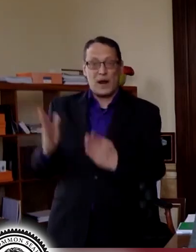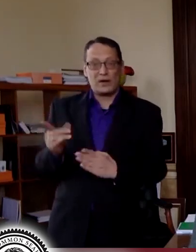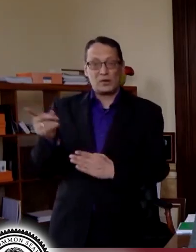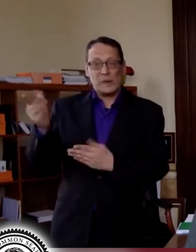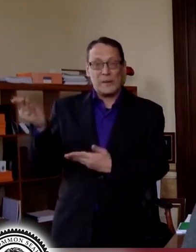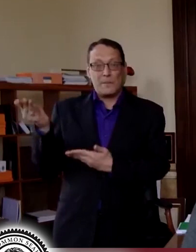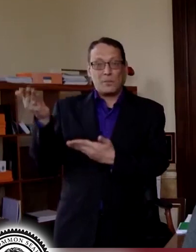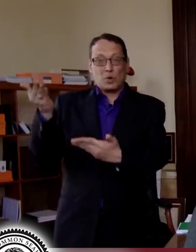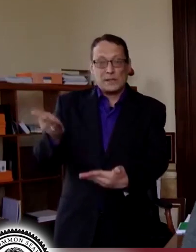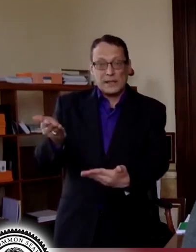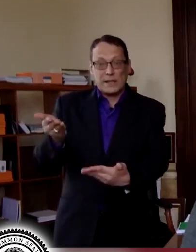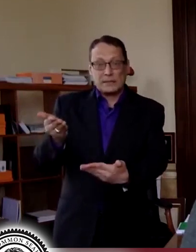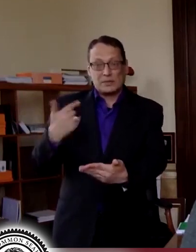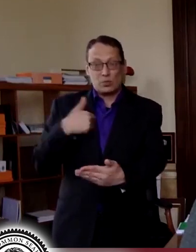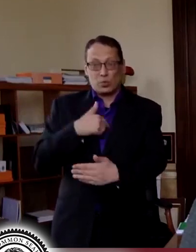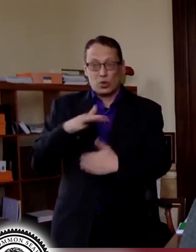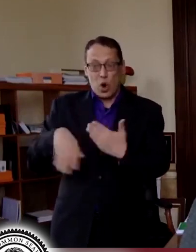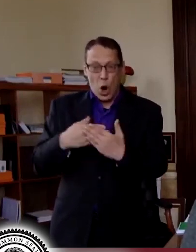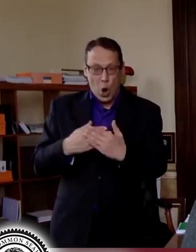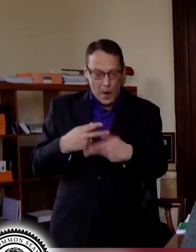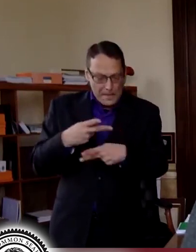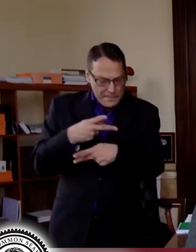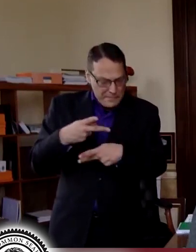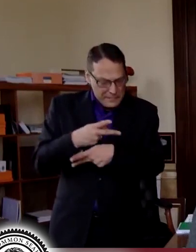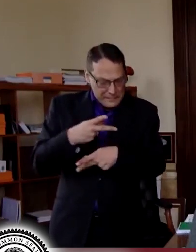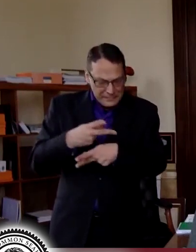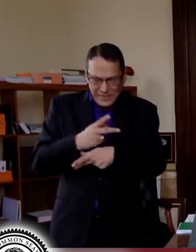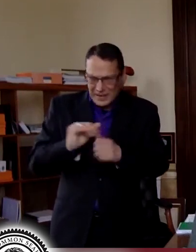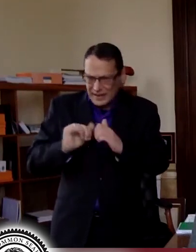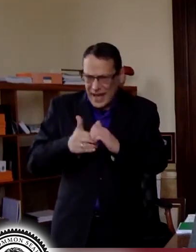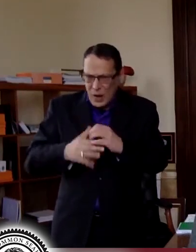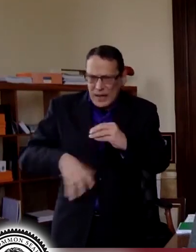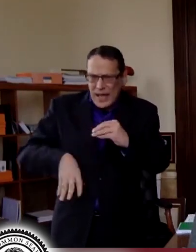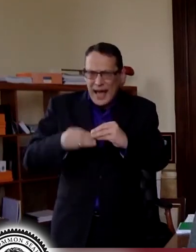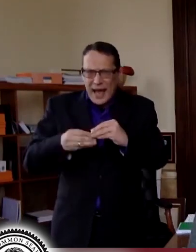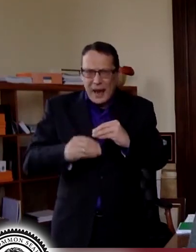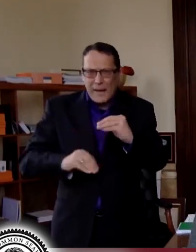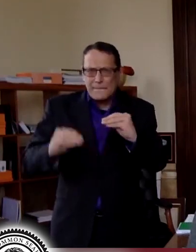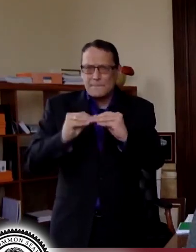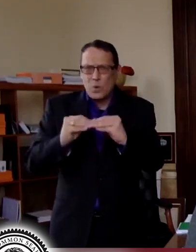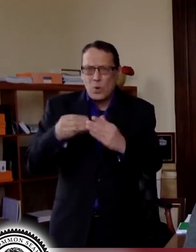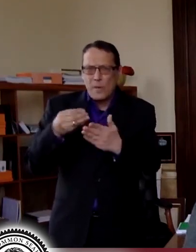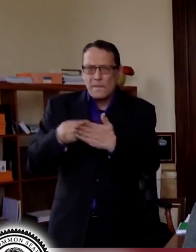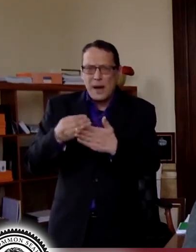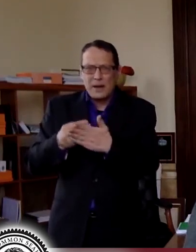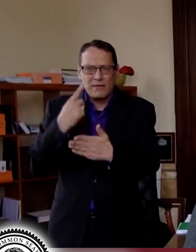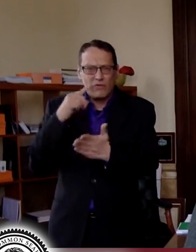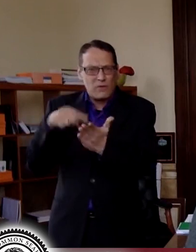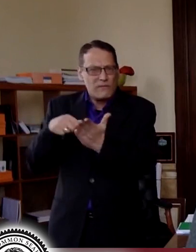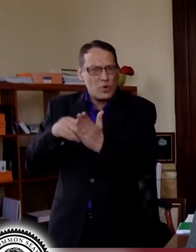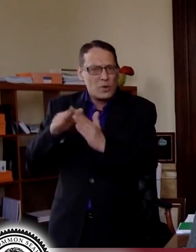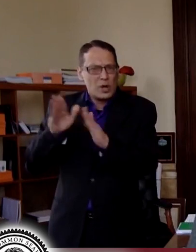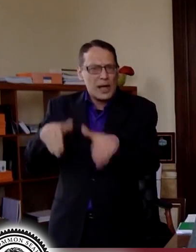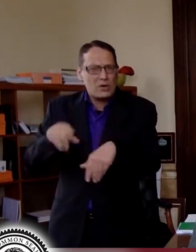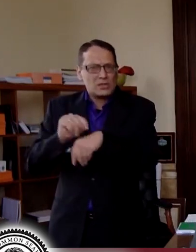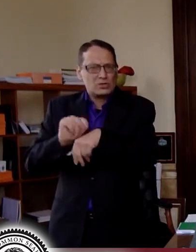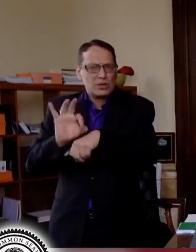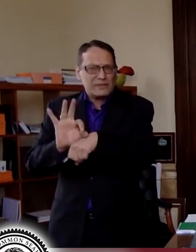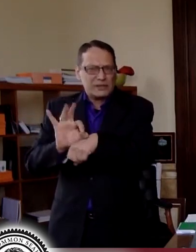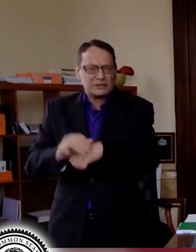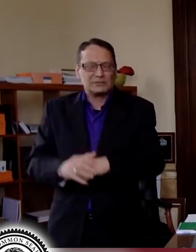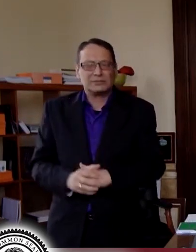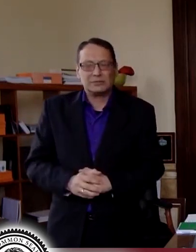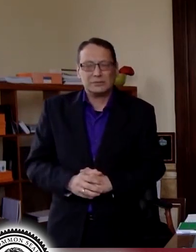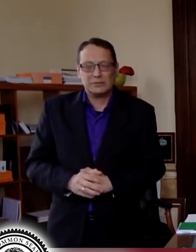to us. We're all looking for ways to add more money to the Affordable Housing Trust Fund, because we know that when you